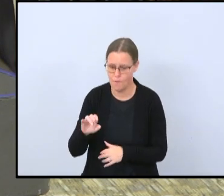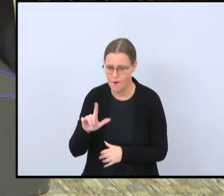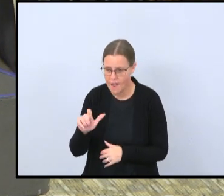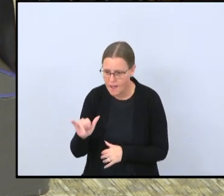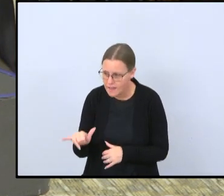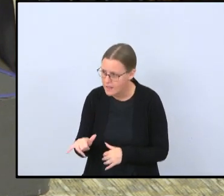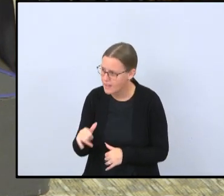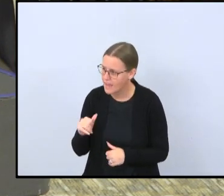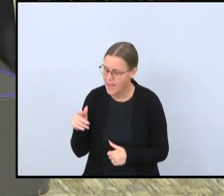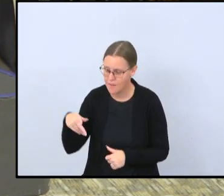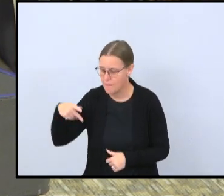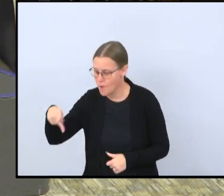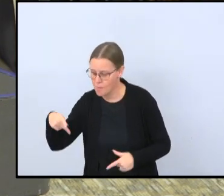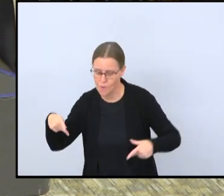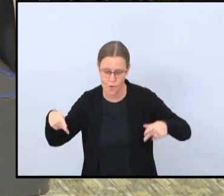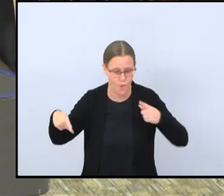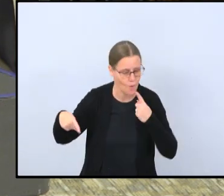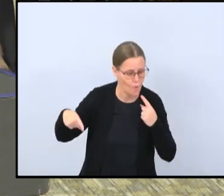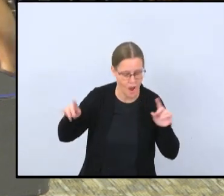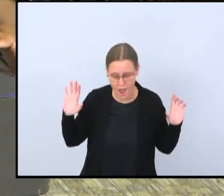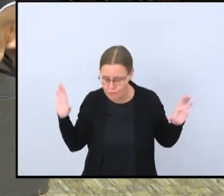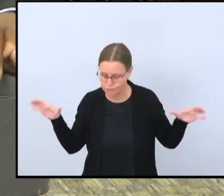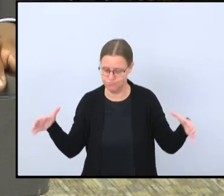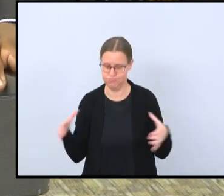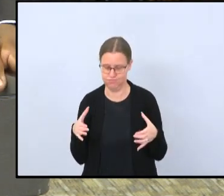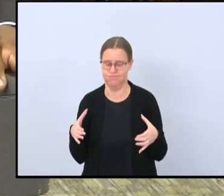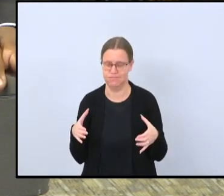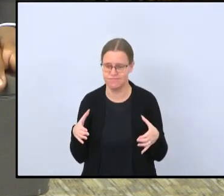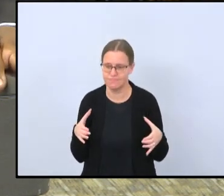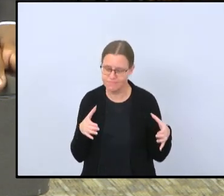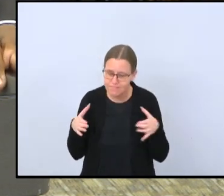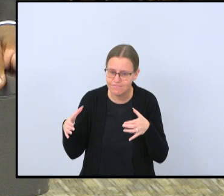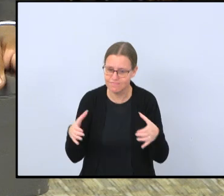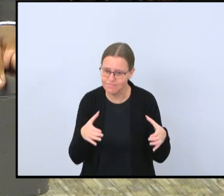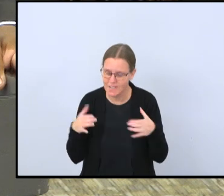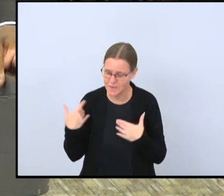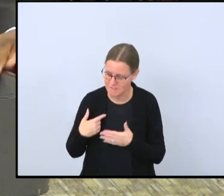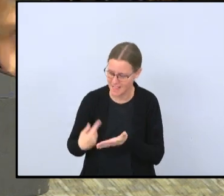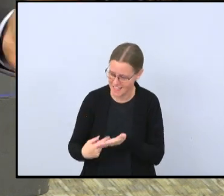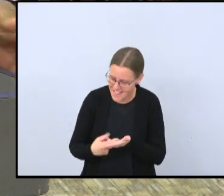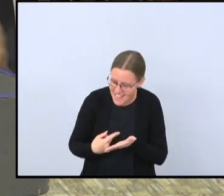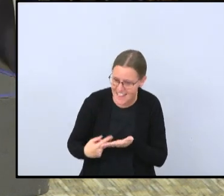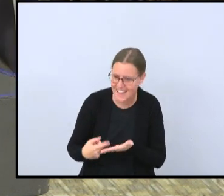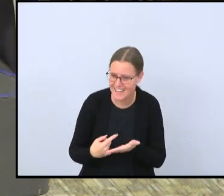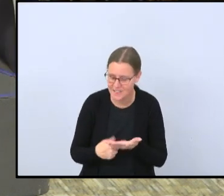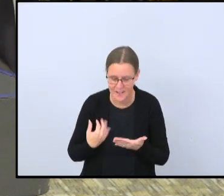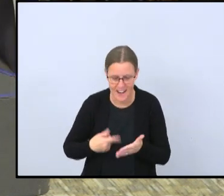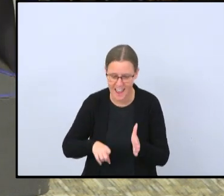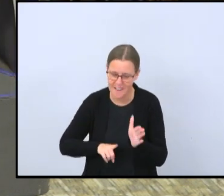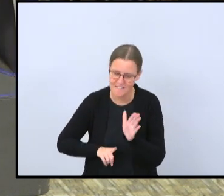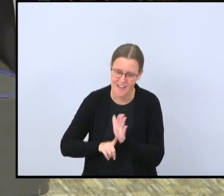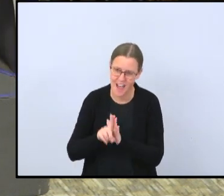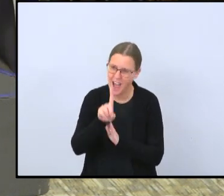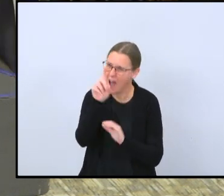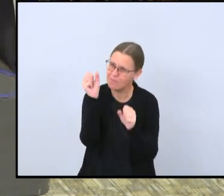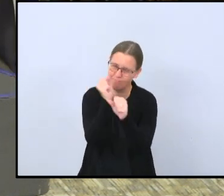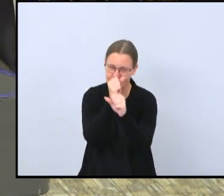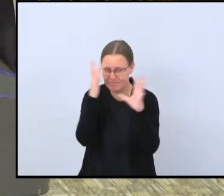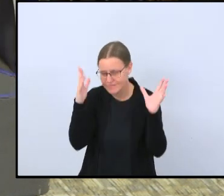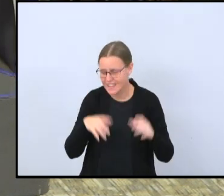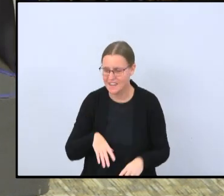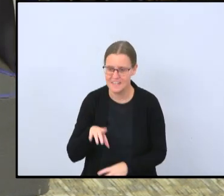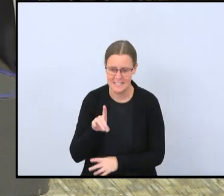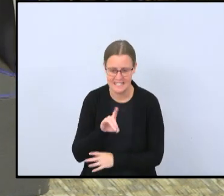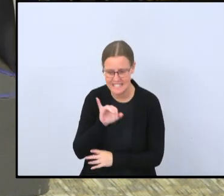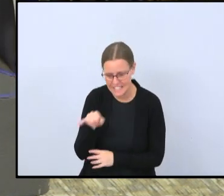together. That's my main goal. And we've been talking about it. So we're going to have a community pep rally. We're going to have fireworks, DJ